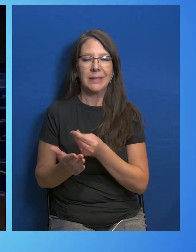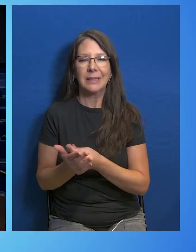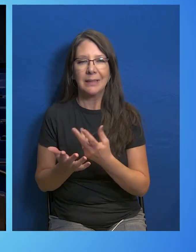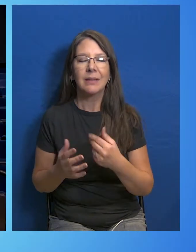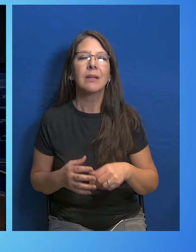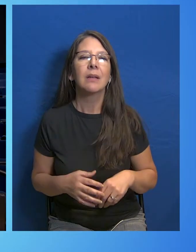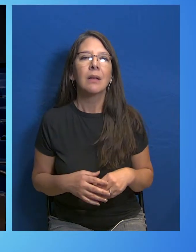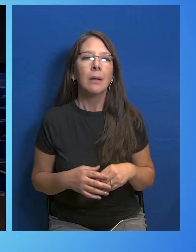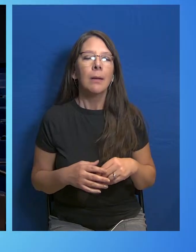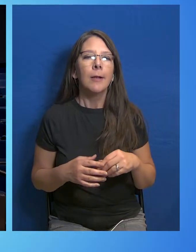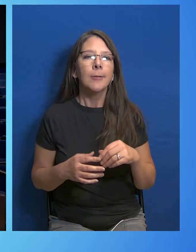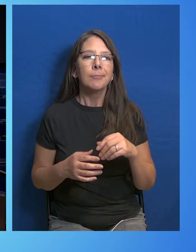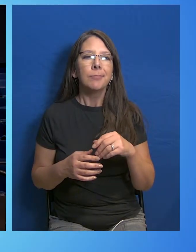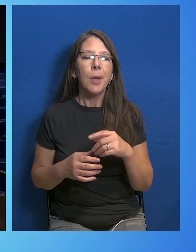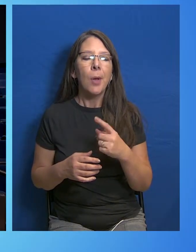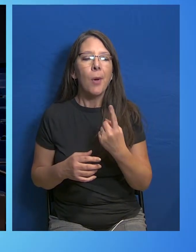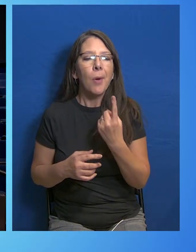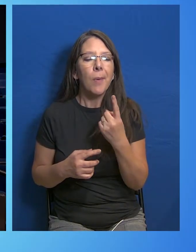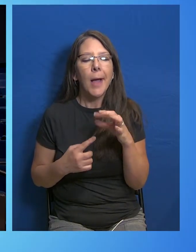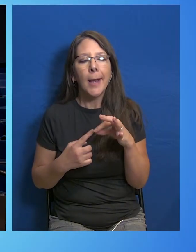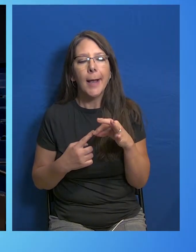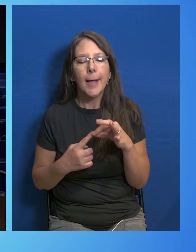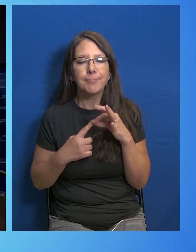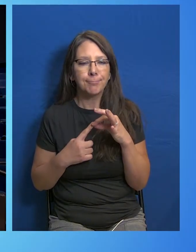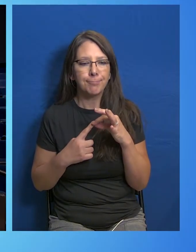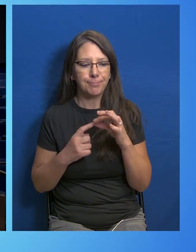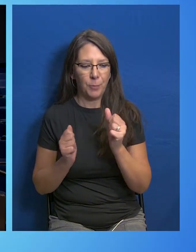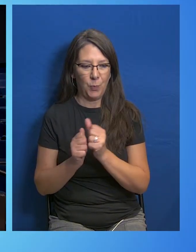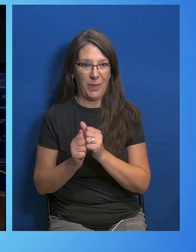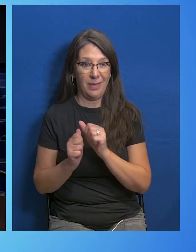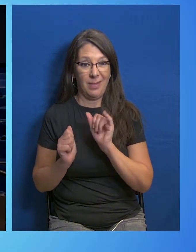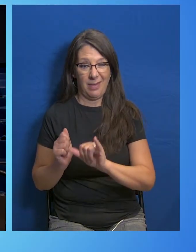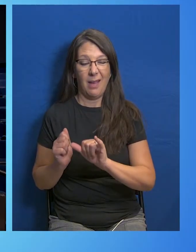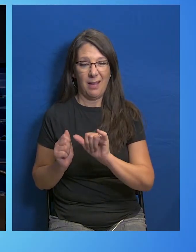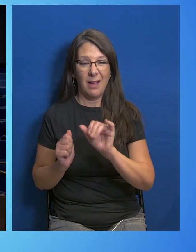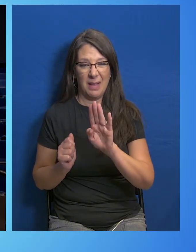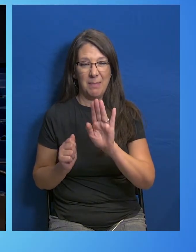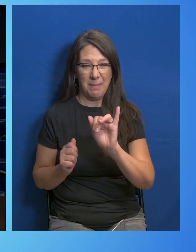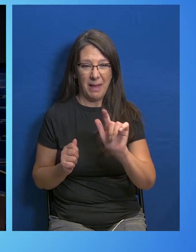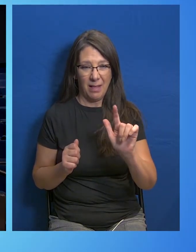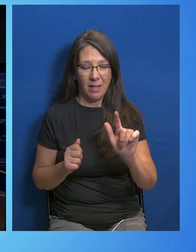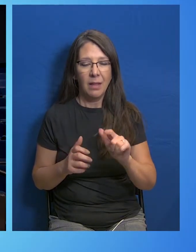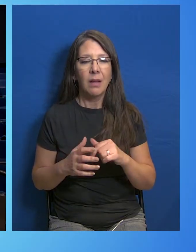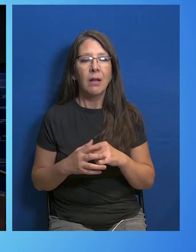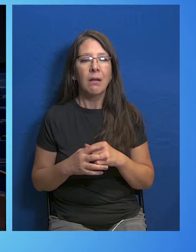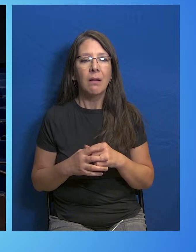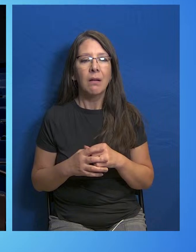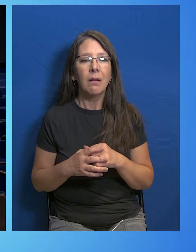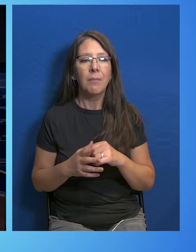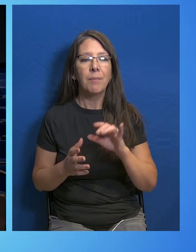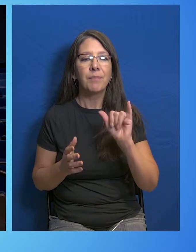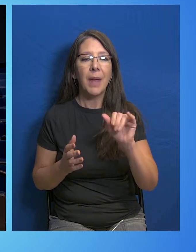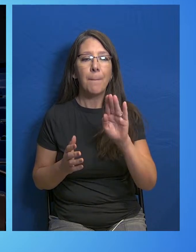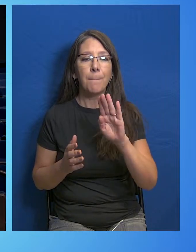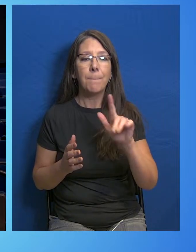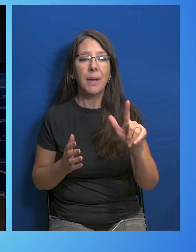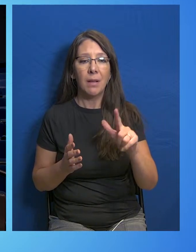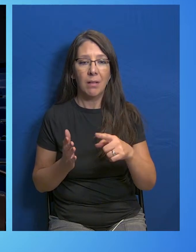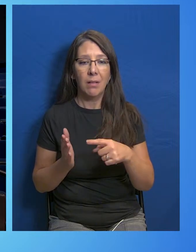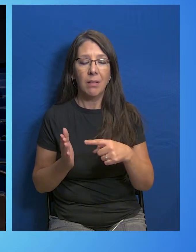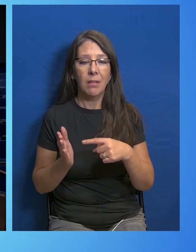The one caveat that I have with that bill is that that bill would